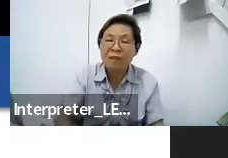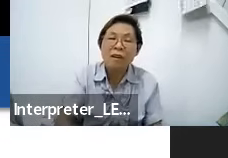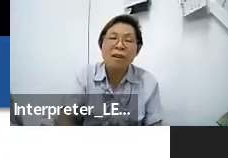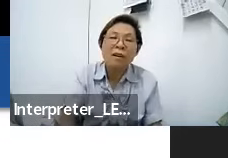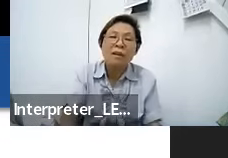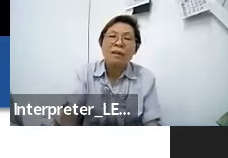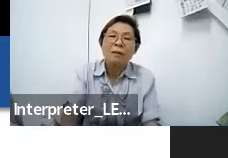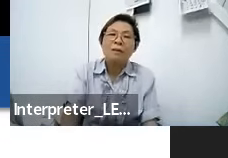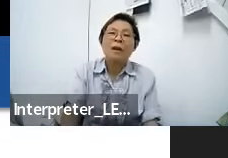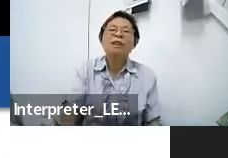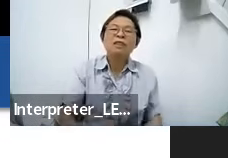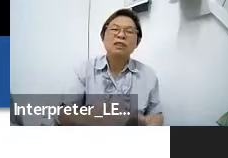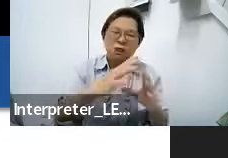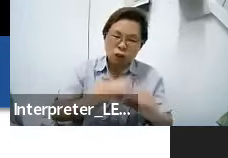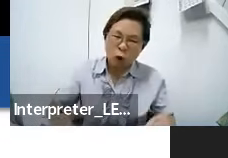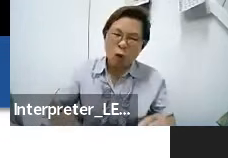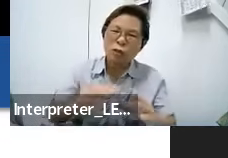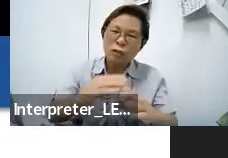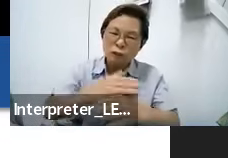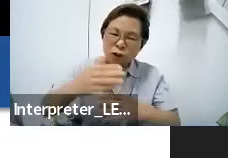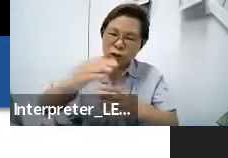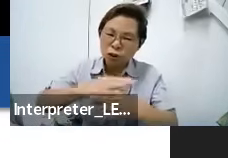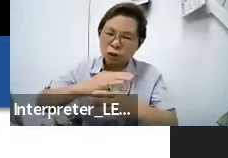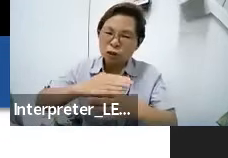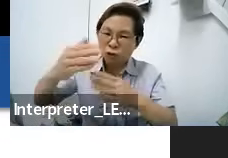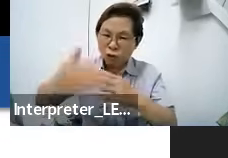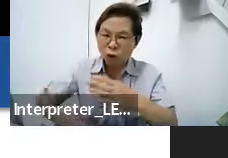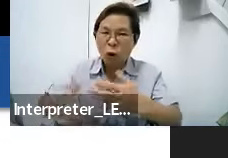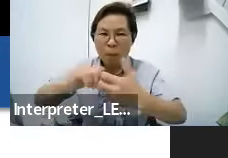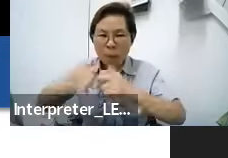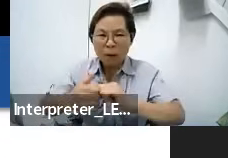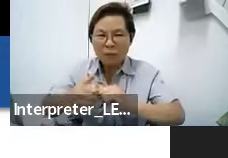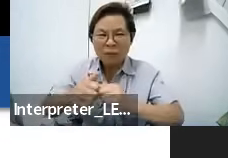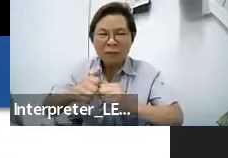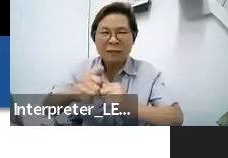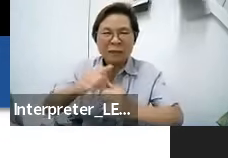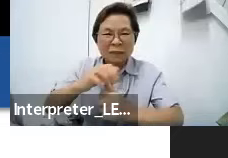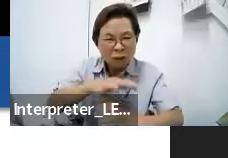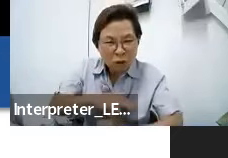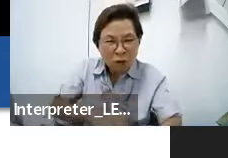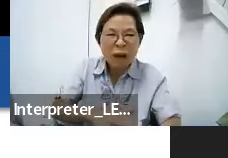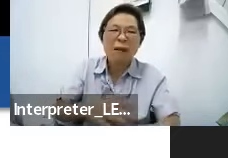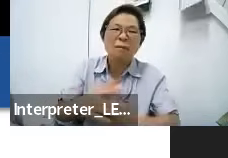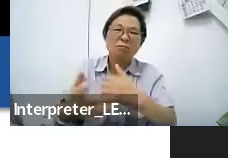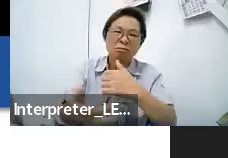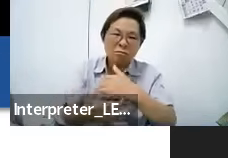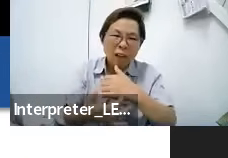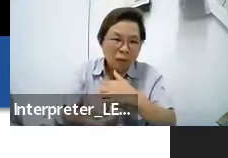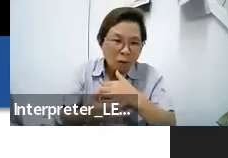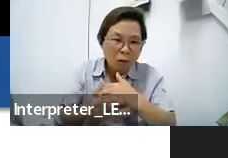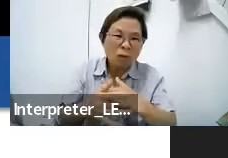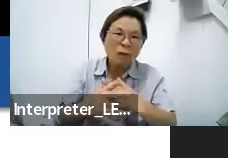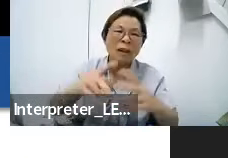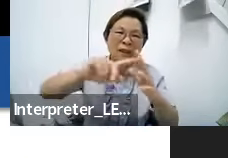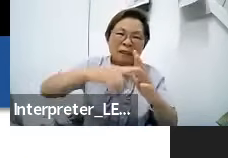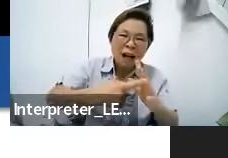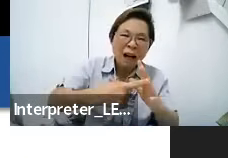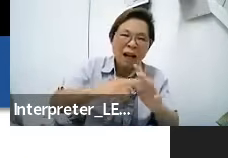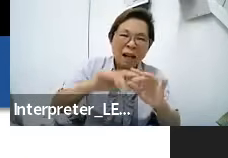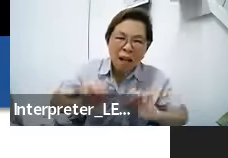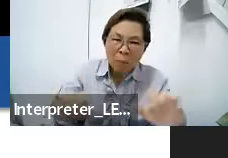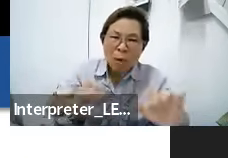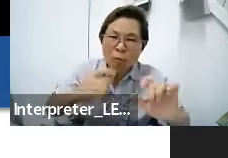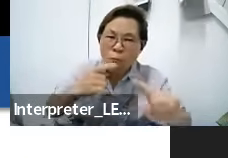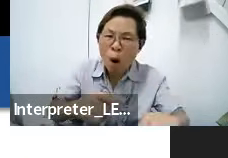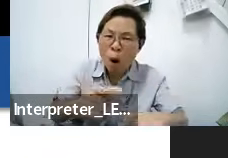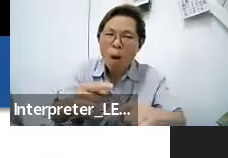stress management and psychosocial support, utilization of assistive technologies, developing emergency response plans,